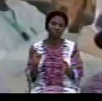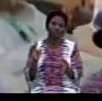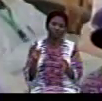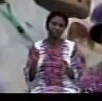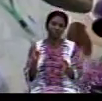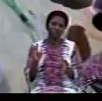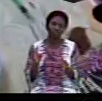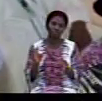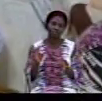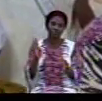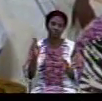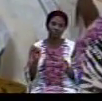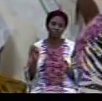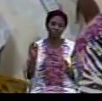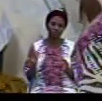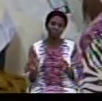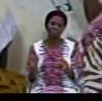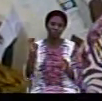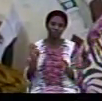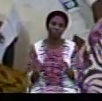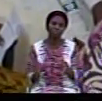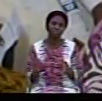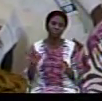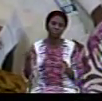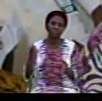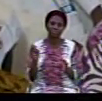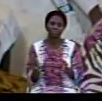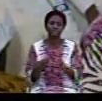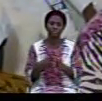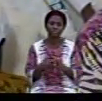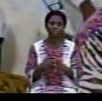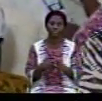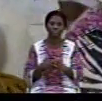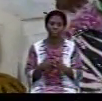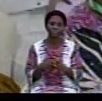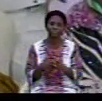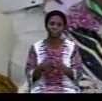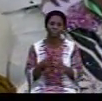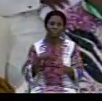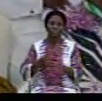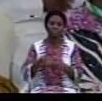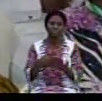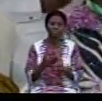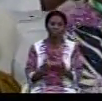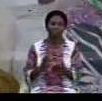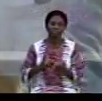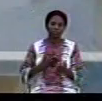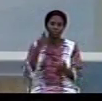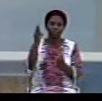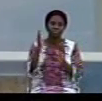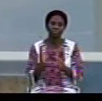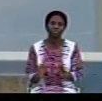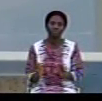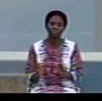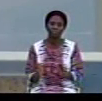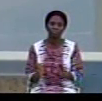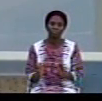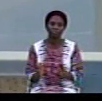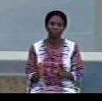Then all our fathers in the Lord from various states in Nigeria, southwest of